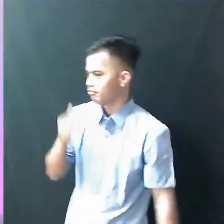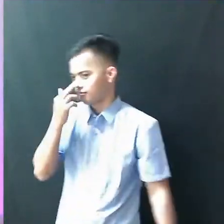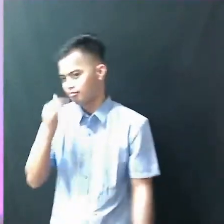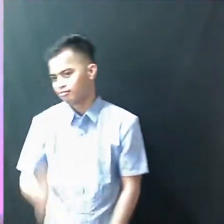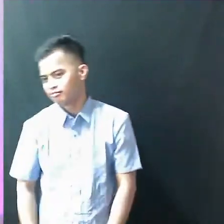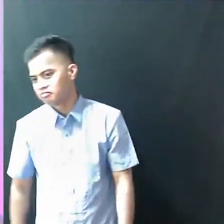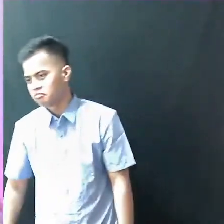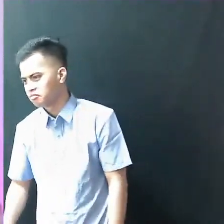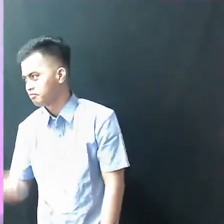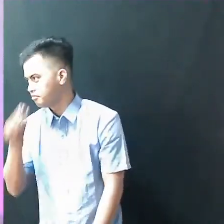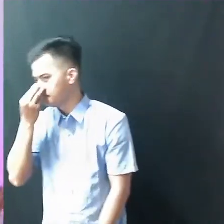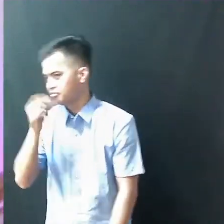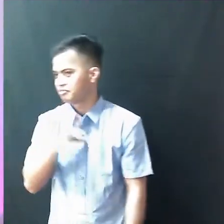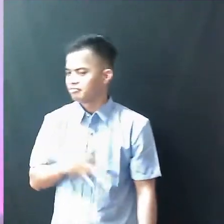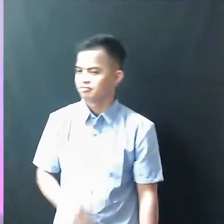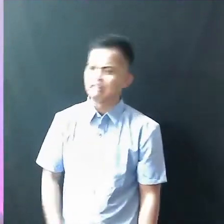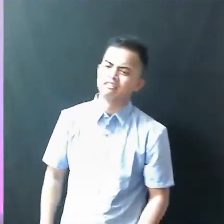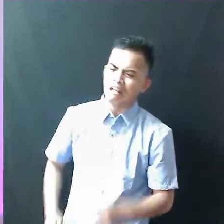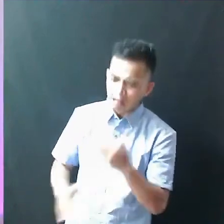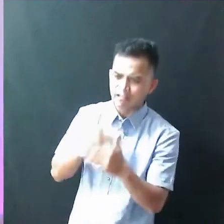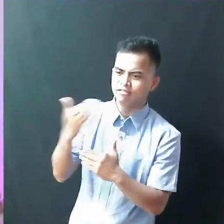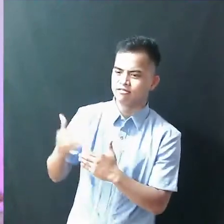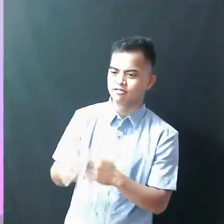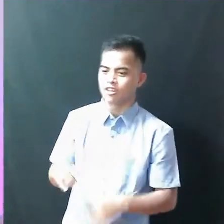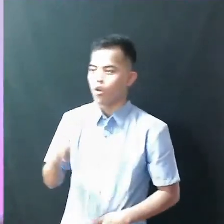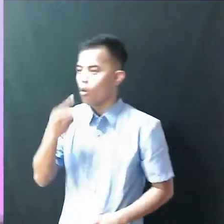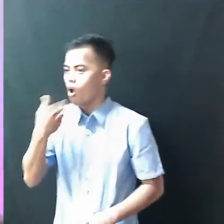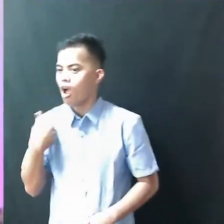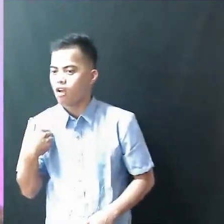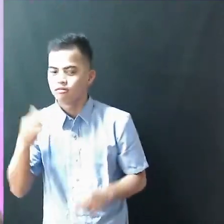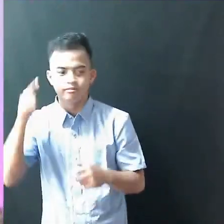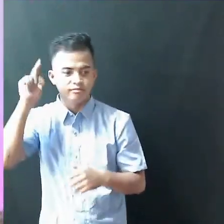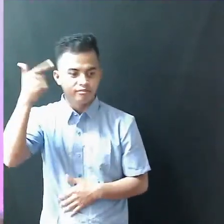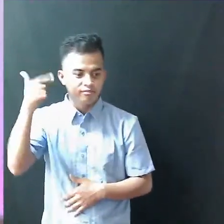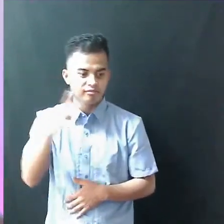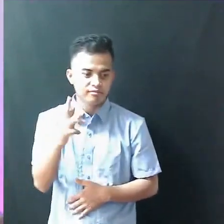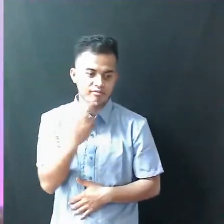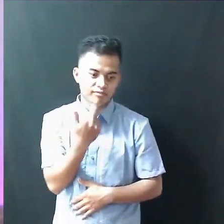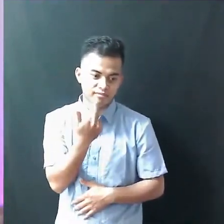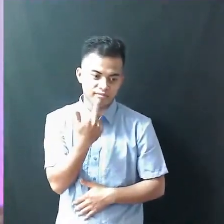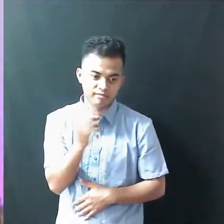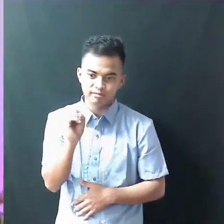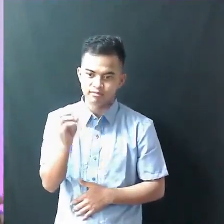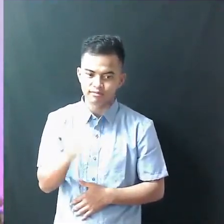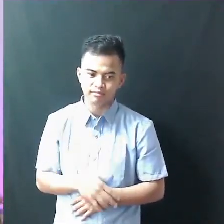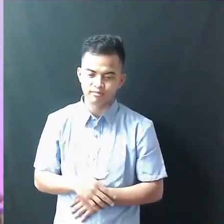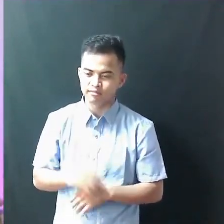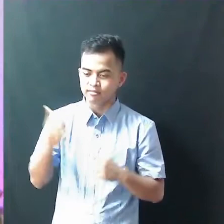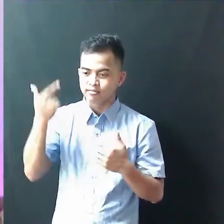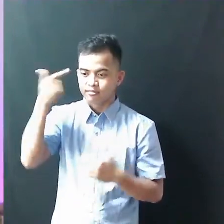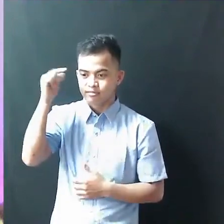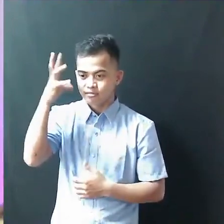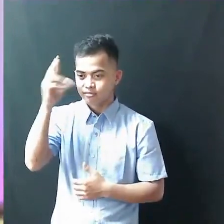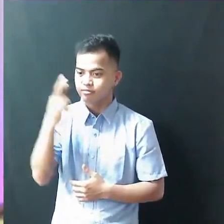So if you nakay red or green bulingon, sulob na lang. Amen? Sa picture, way klaro nga bulingon. Amen? Sa